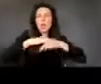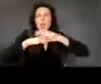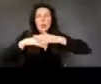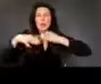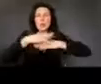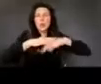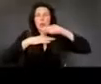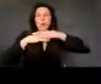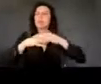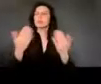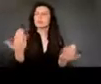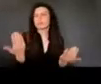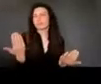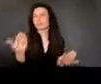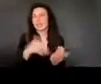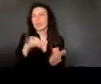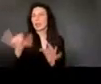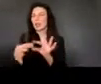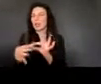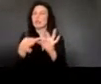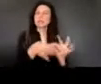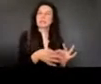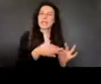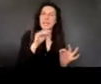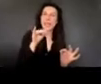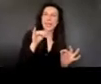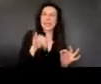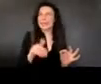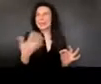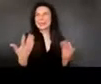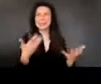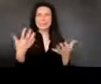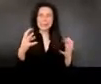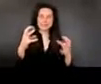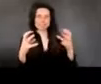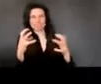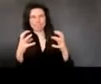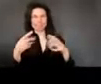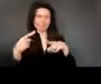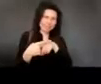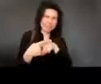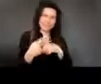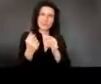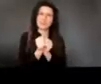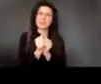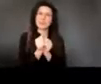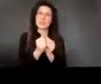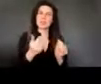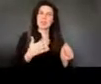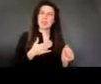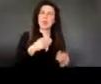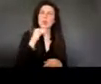connects back to the sort of tension in a lot of the different individual works from the homesickness series